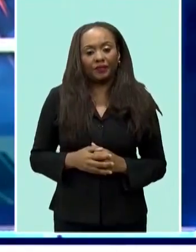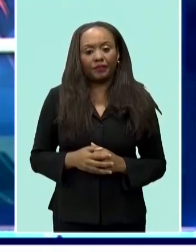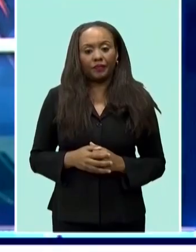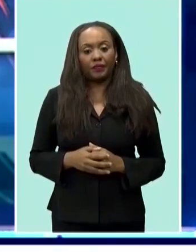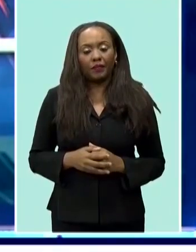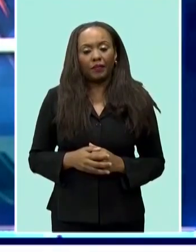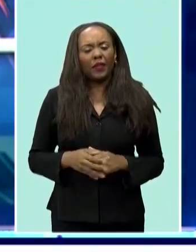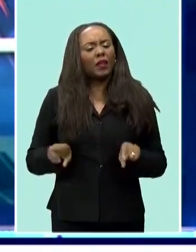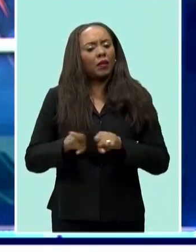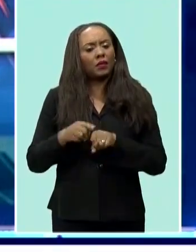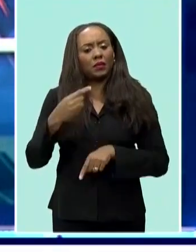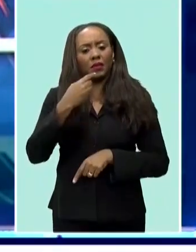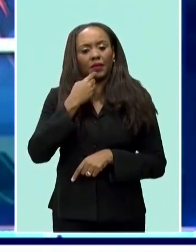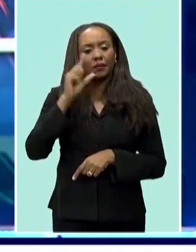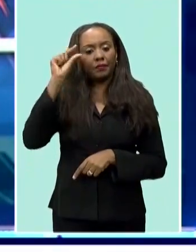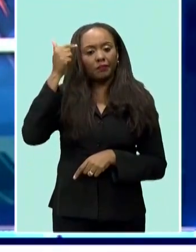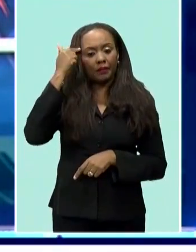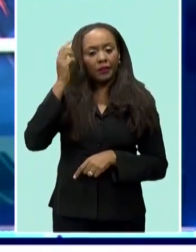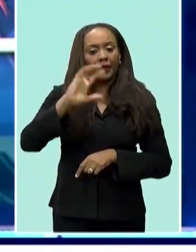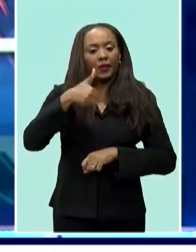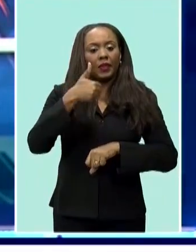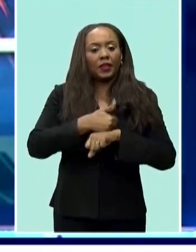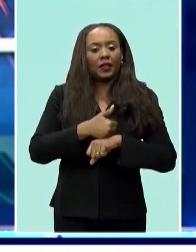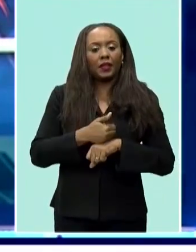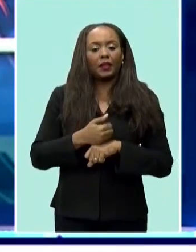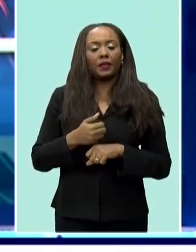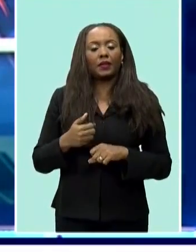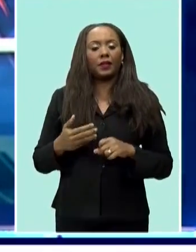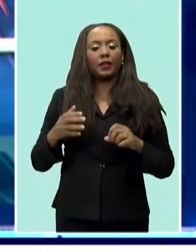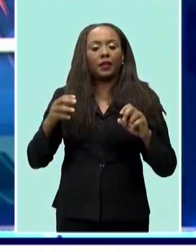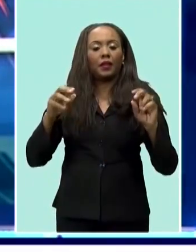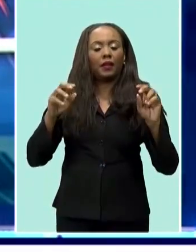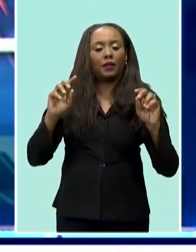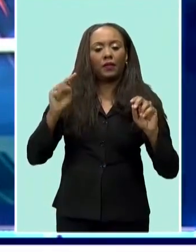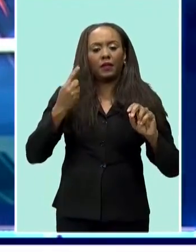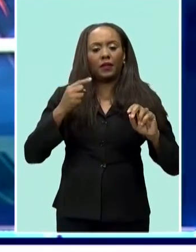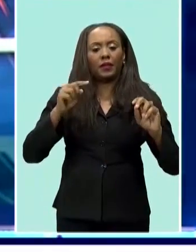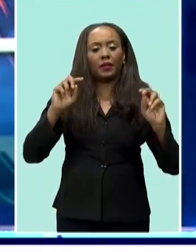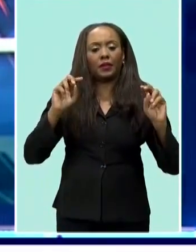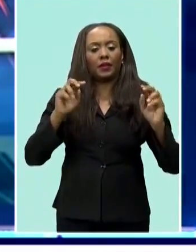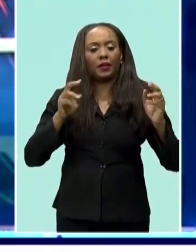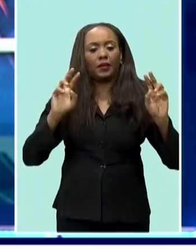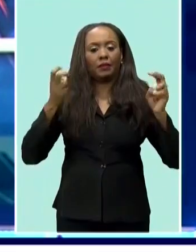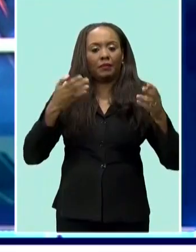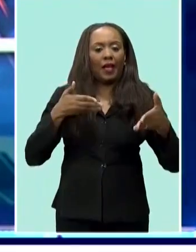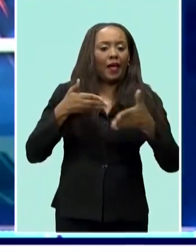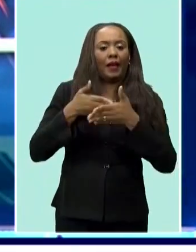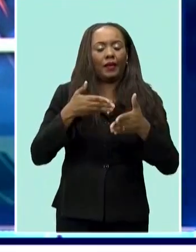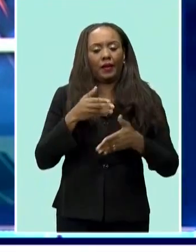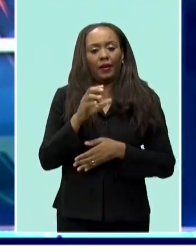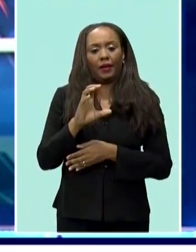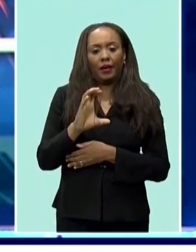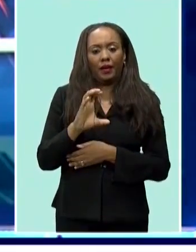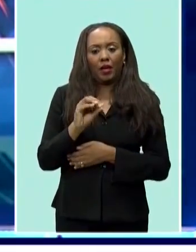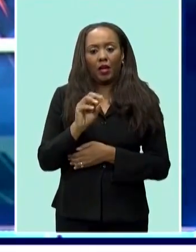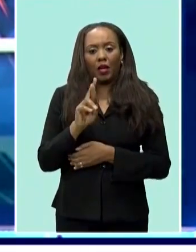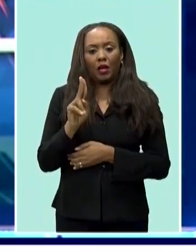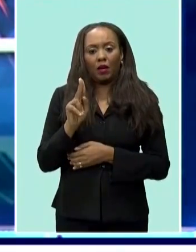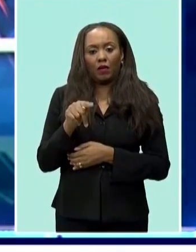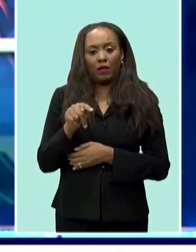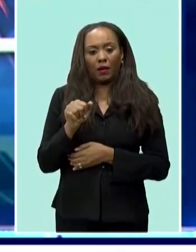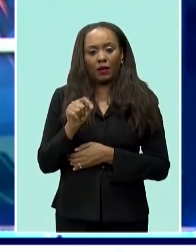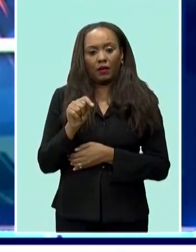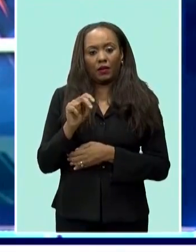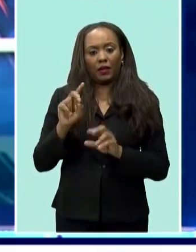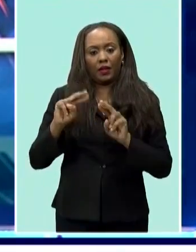Attorney General has also revealed that government will also be setting up a first-of-its-kind anti-corruption agency, which will also require